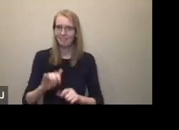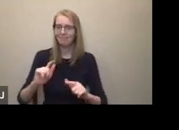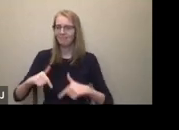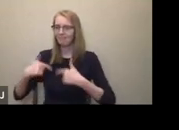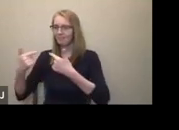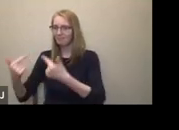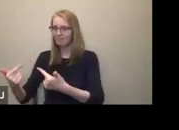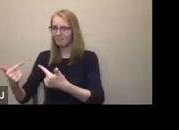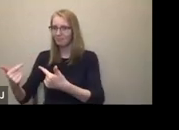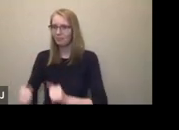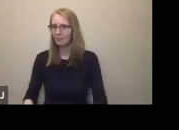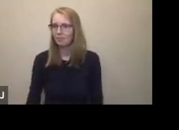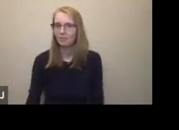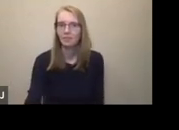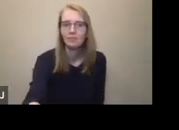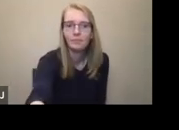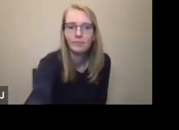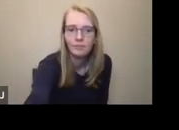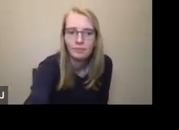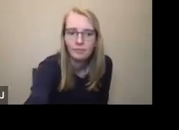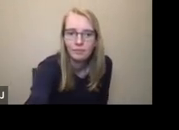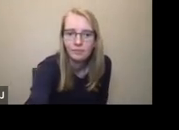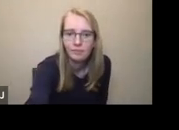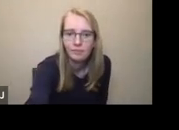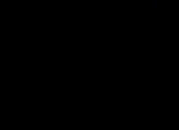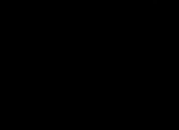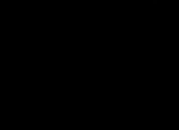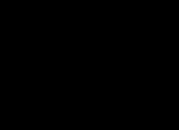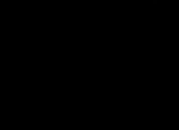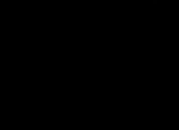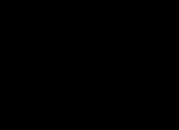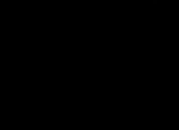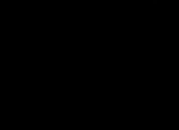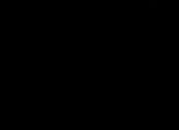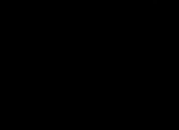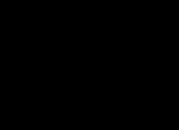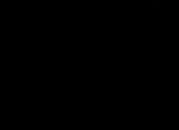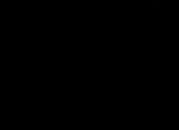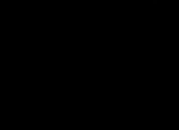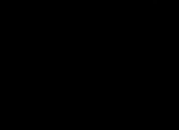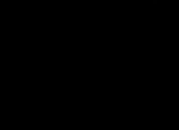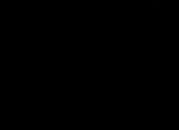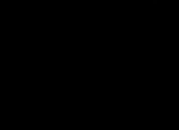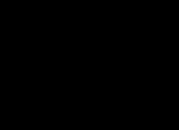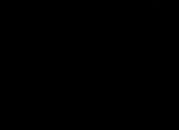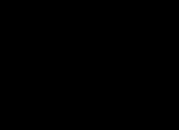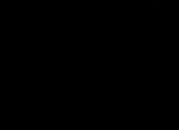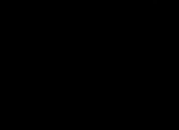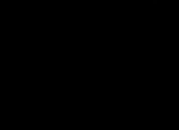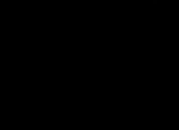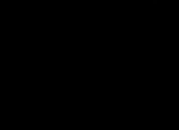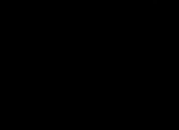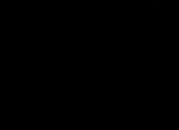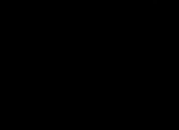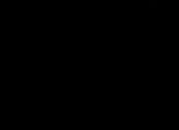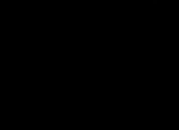because we have a for original peoples in Canada, indigenous peoples here also have their own signed or symbolic languages. So for example,